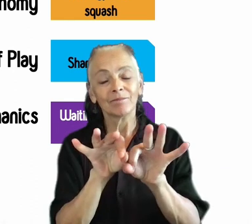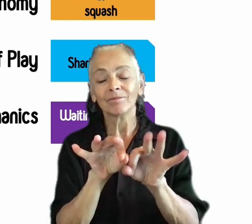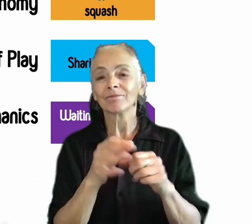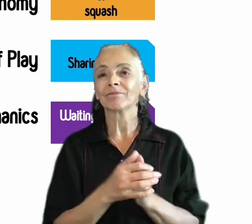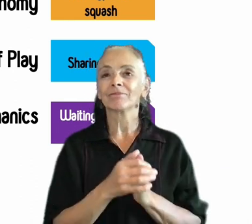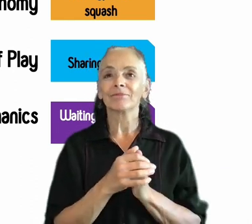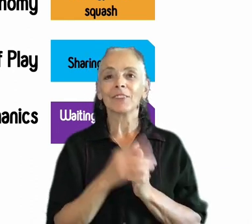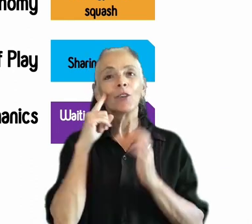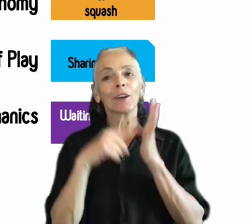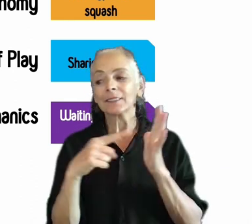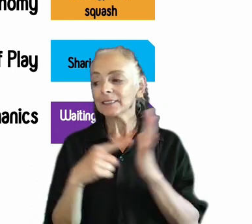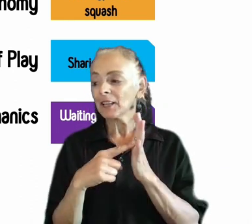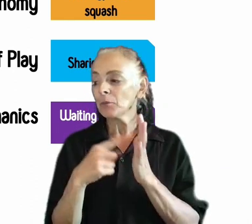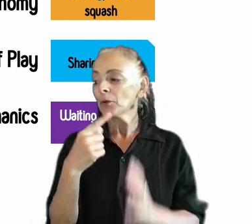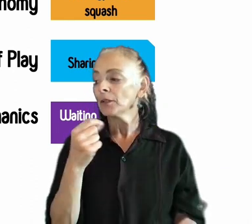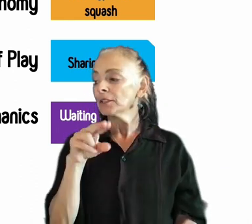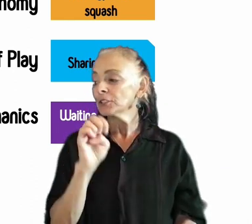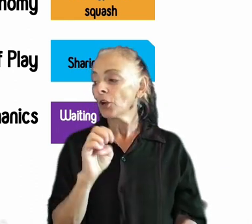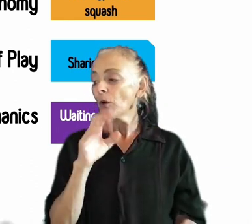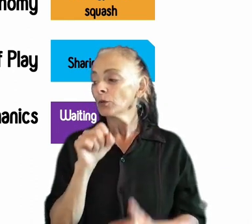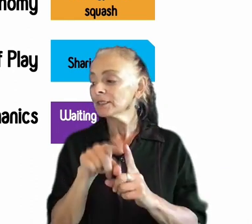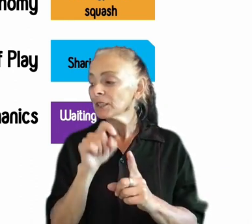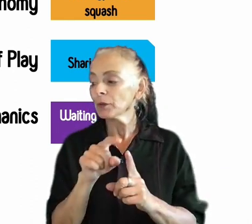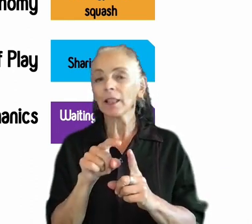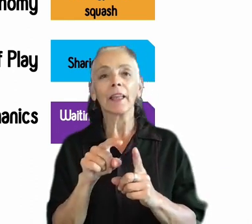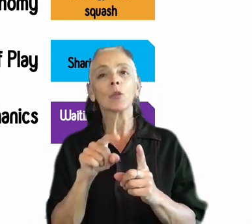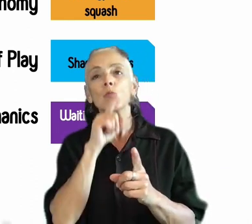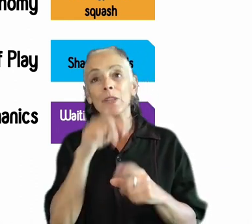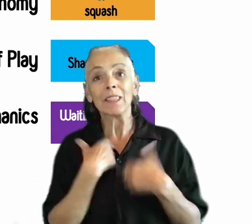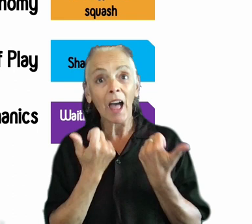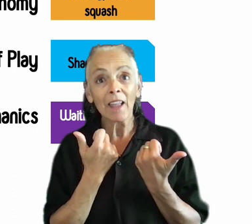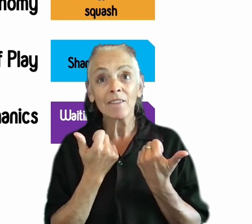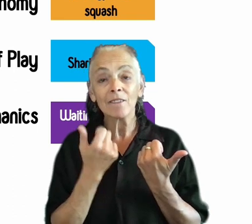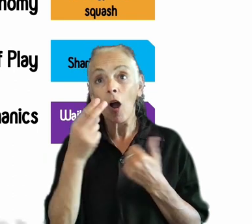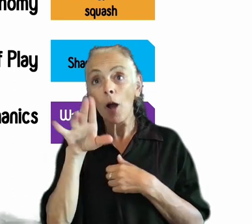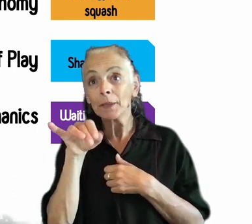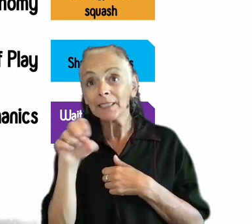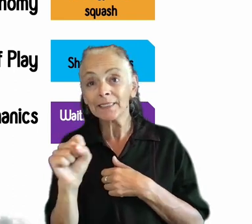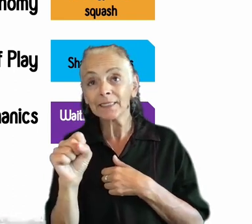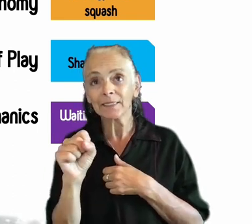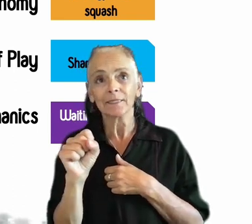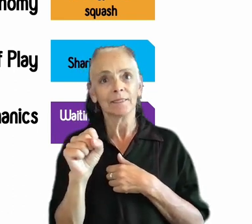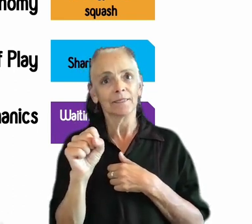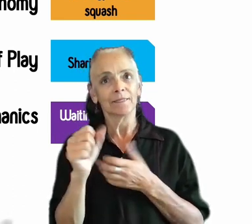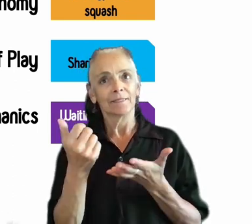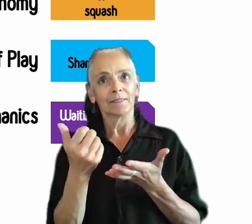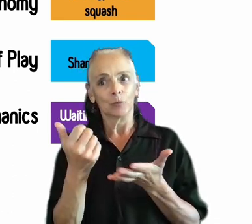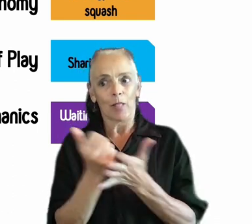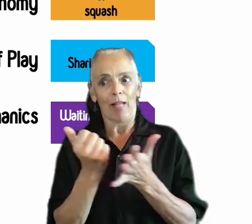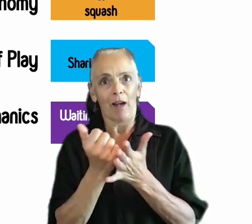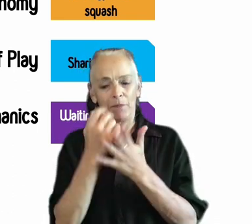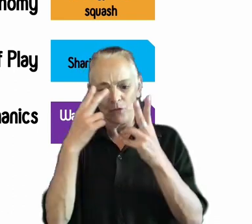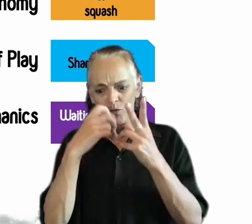for example genres that stimulate or reference real life or real life hobbies really benefit from digging deep into those real